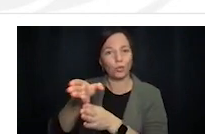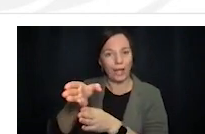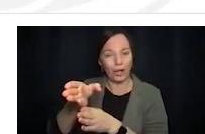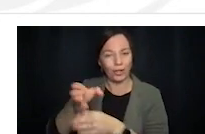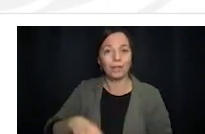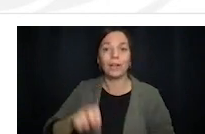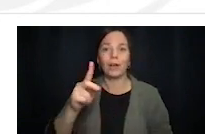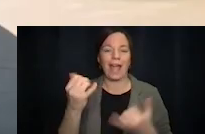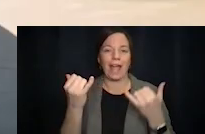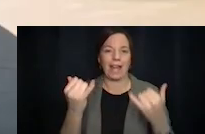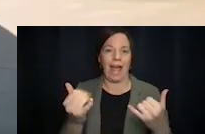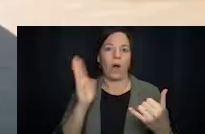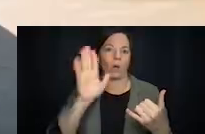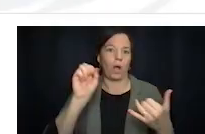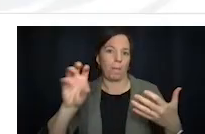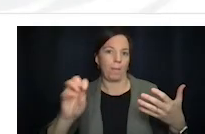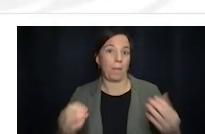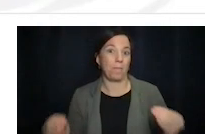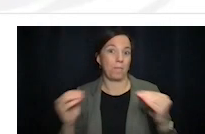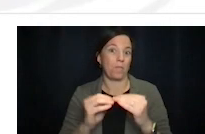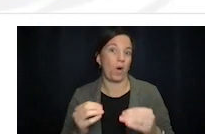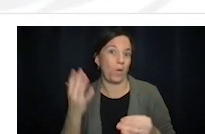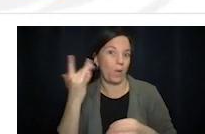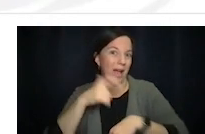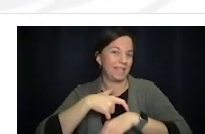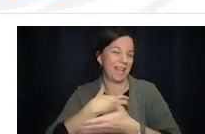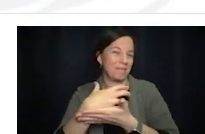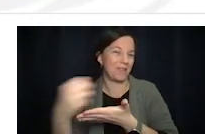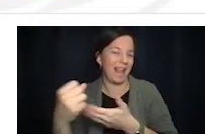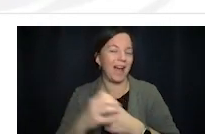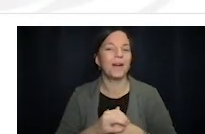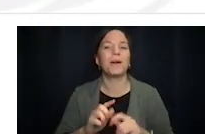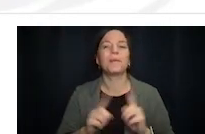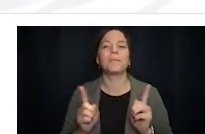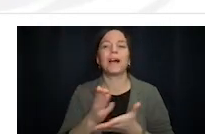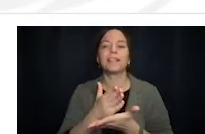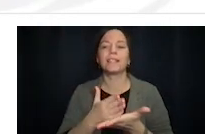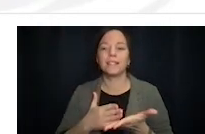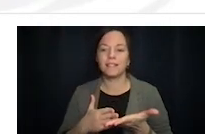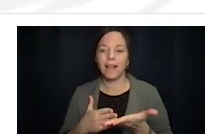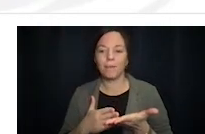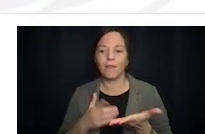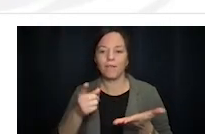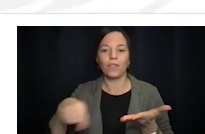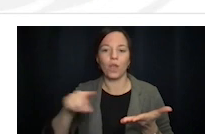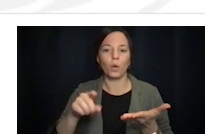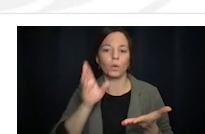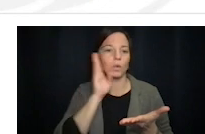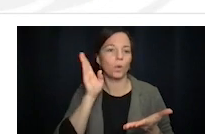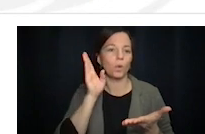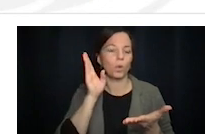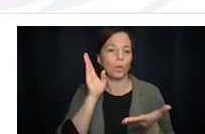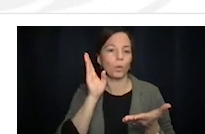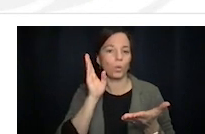gonna move through some of this more quickly because we are running out of time. So some of the key initiatives for us will remain. We